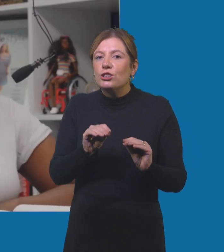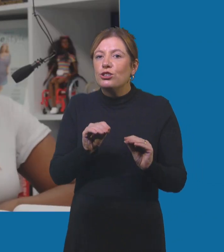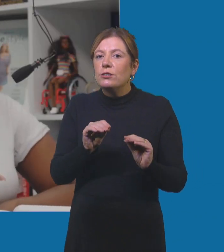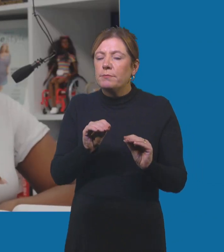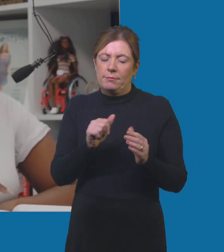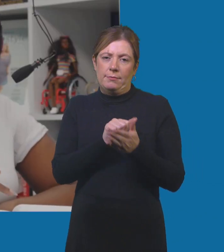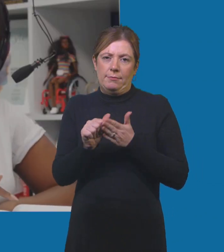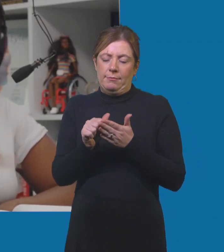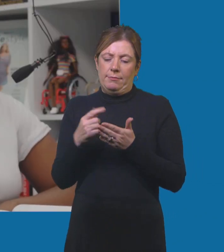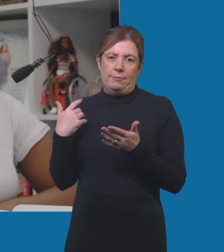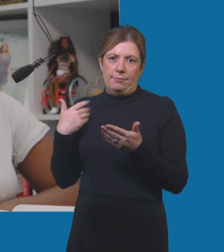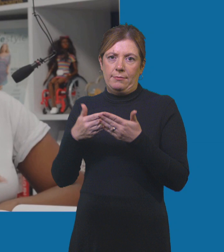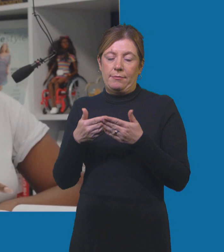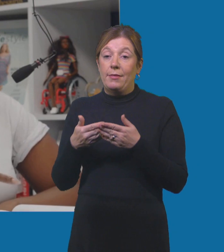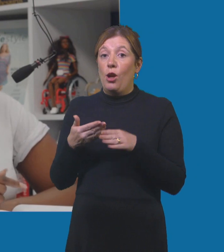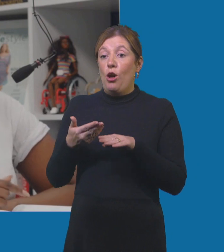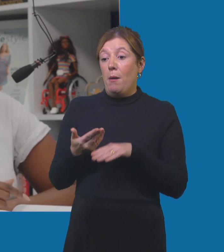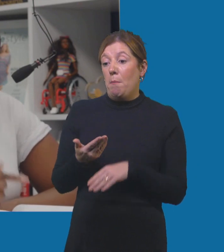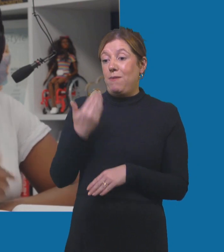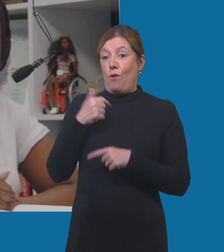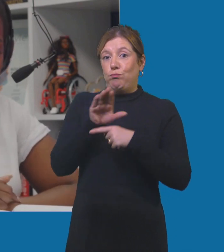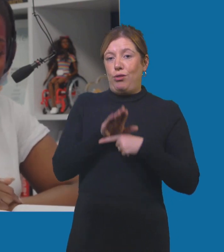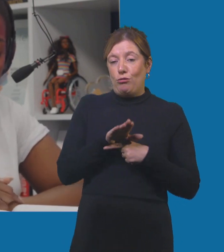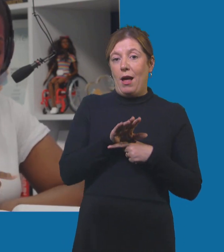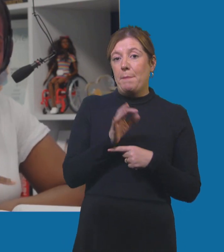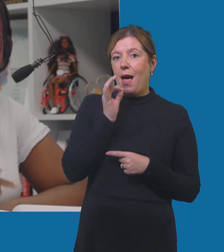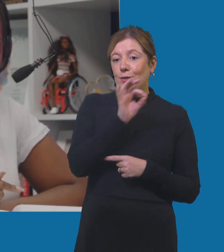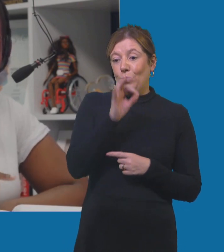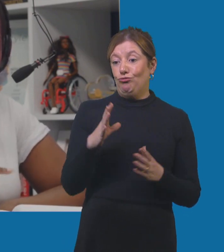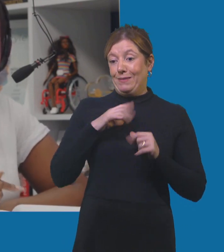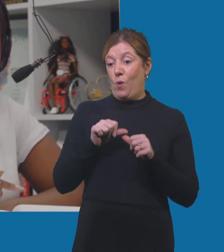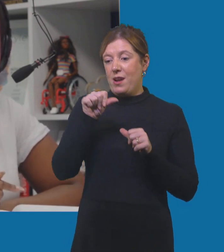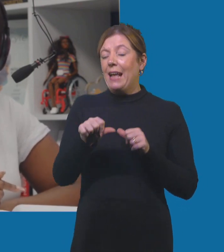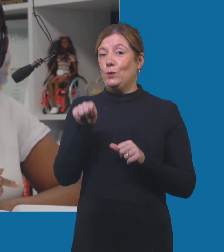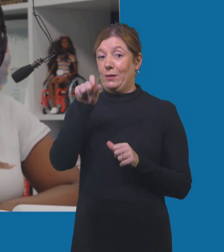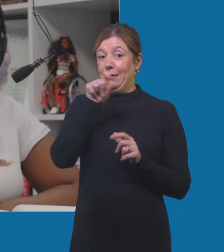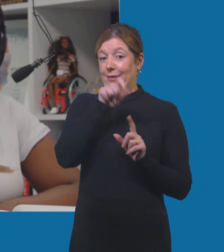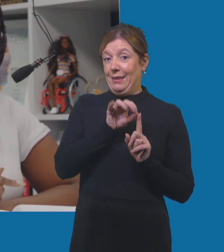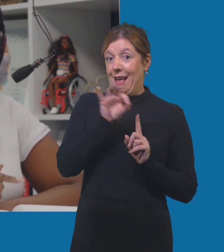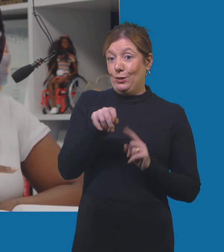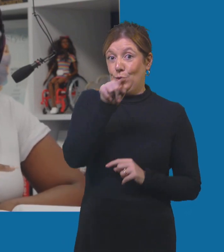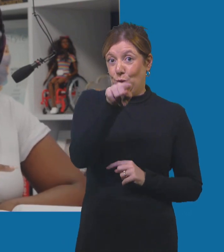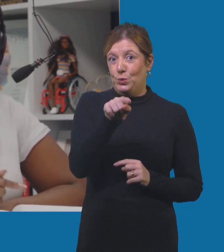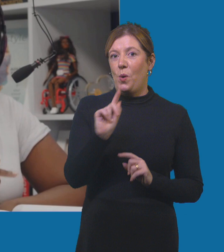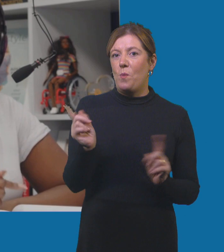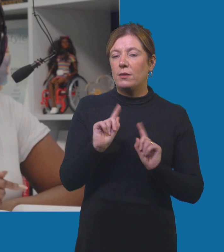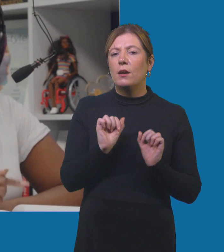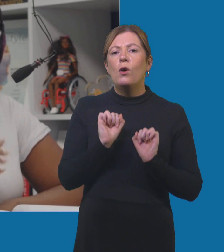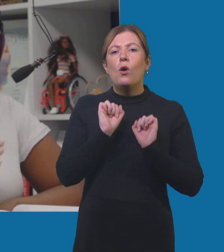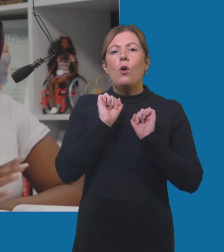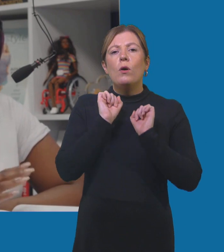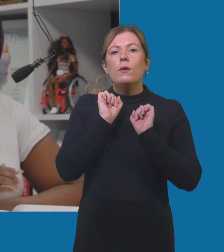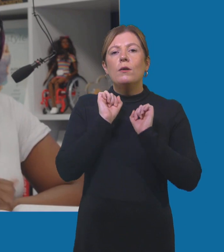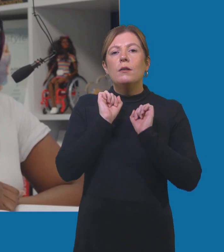where our previous guests ask our next guest a question. So our previous guest had a question for you, which is, what is your favourite